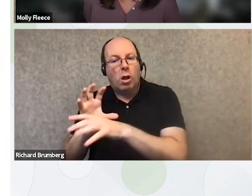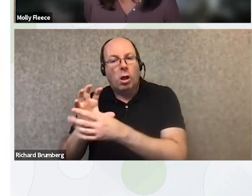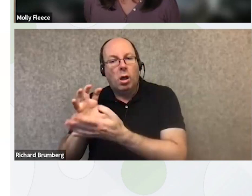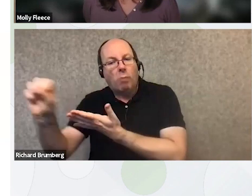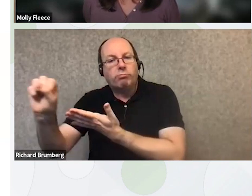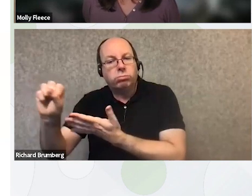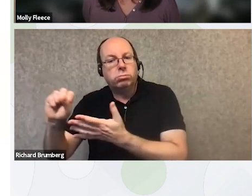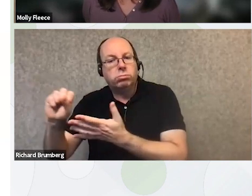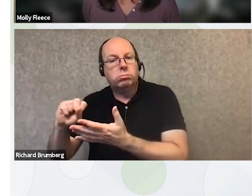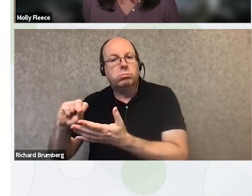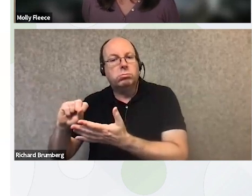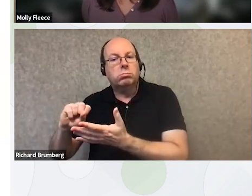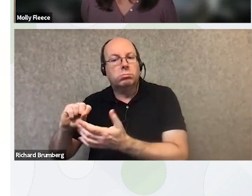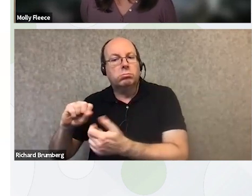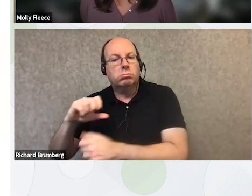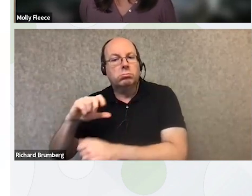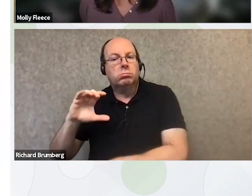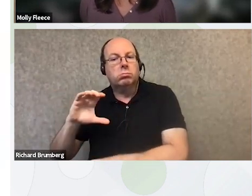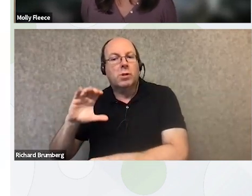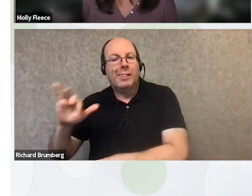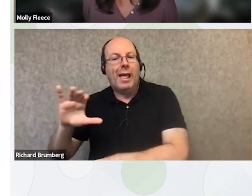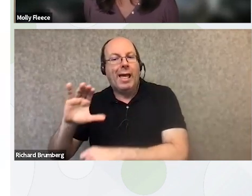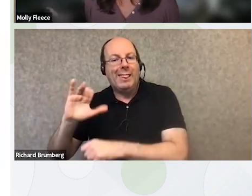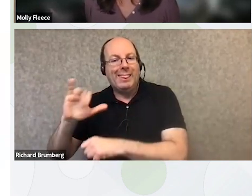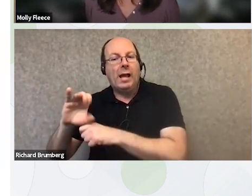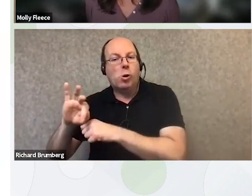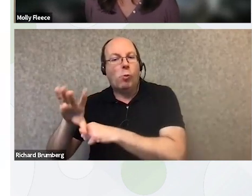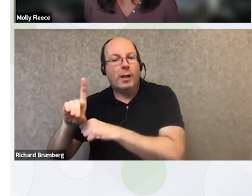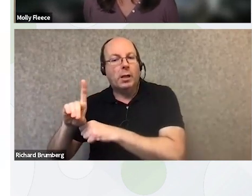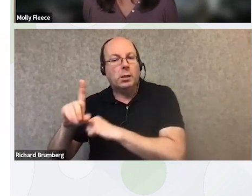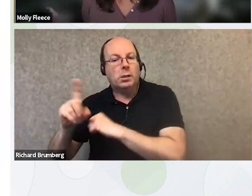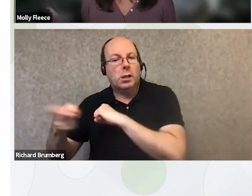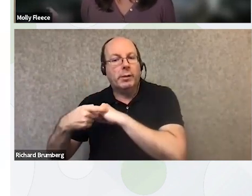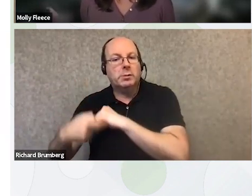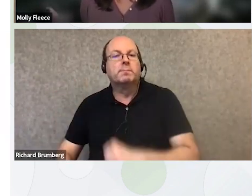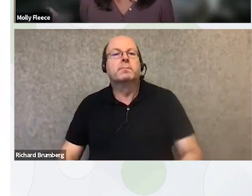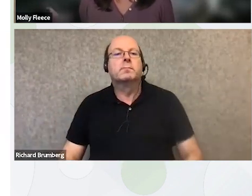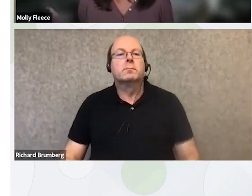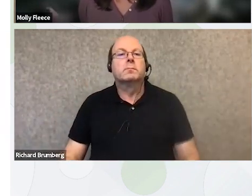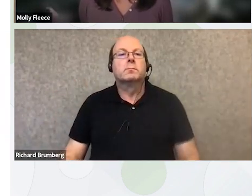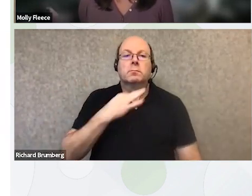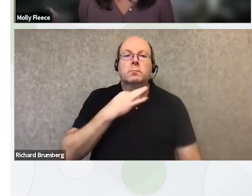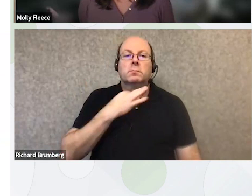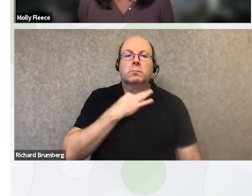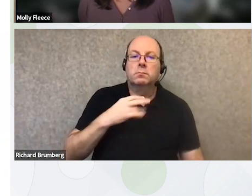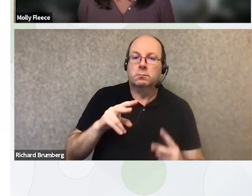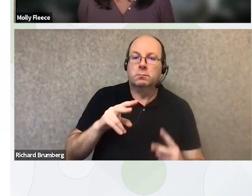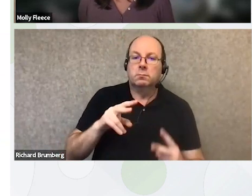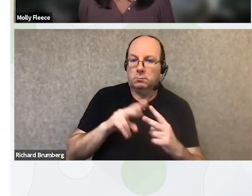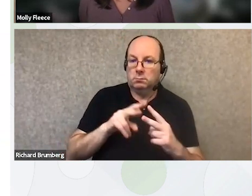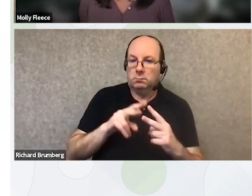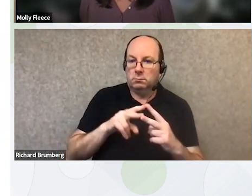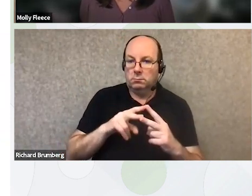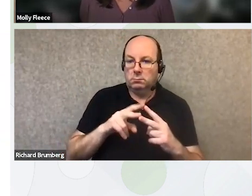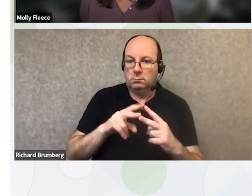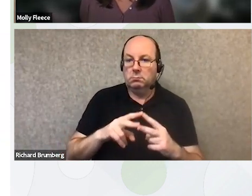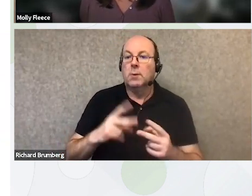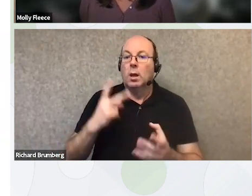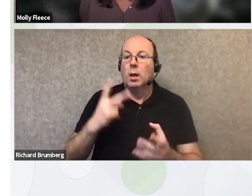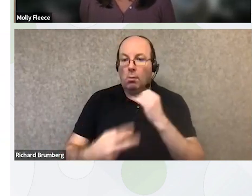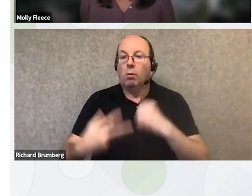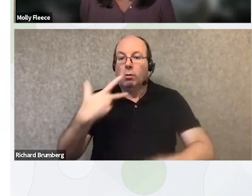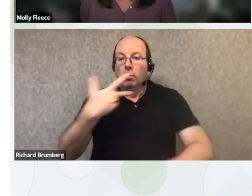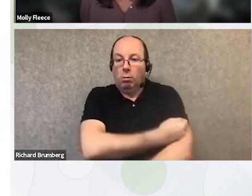So the question always comes up about co-administration. And so do we recommend that influenza and COVID vaccines are